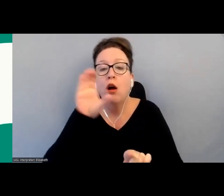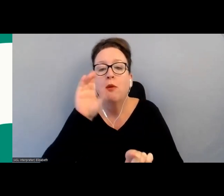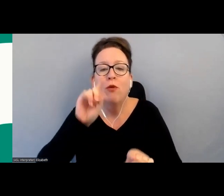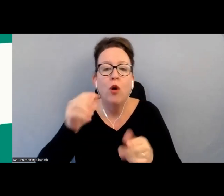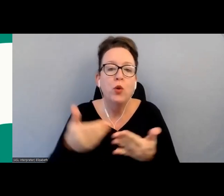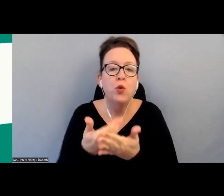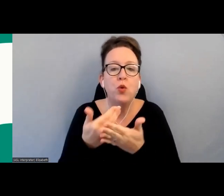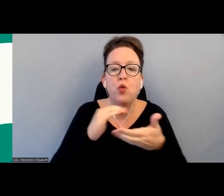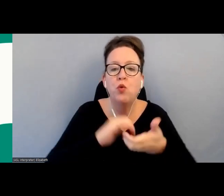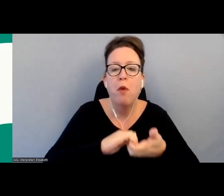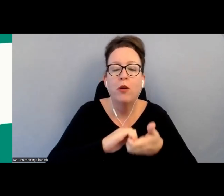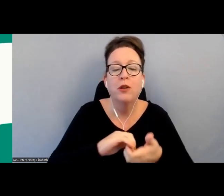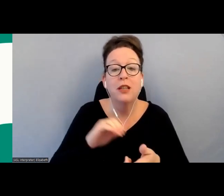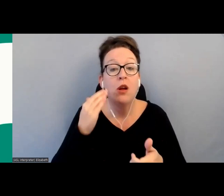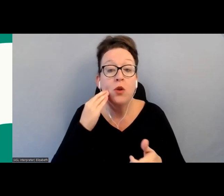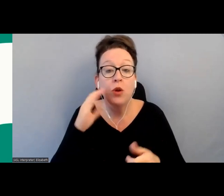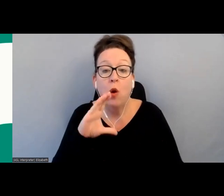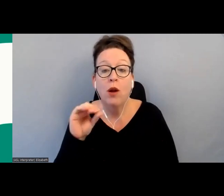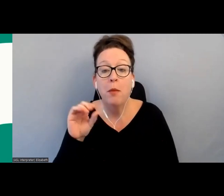is a new partner that we have.